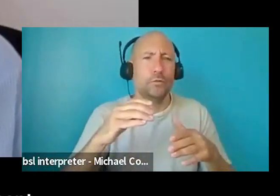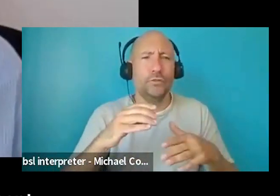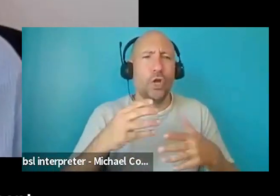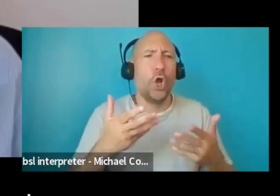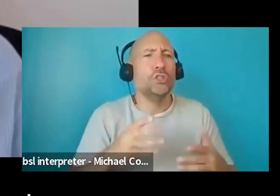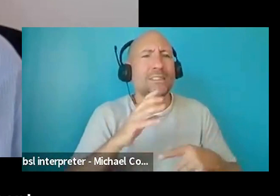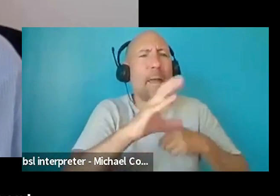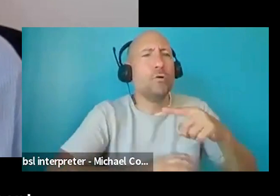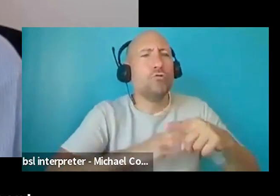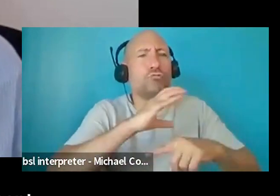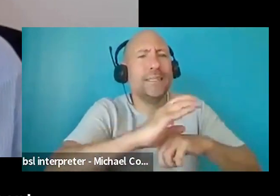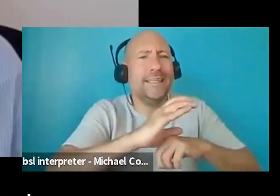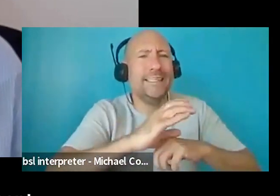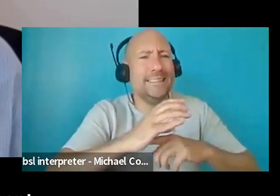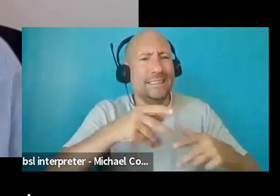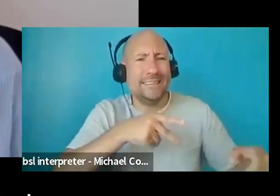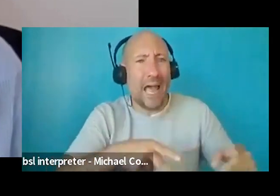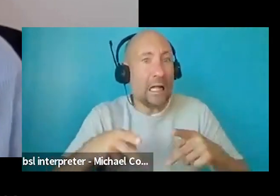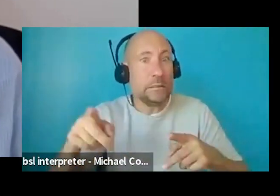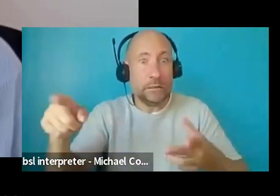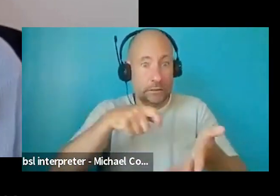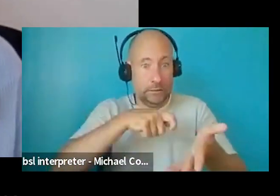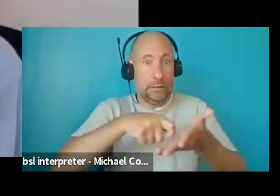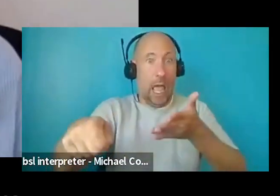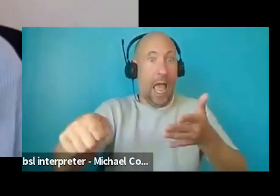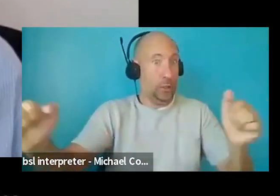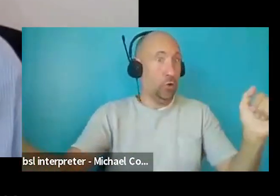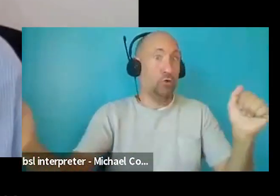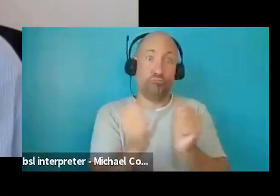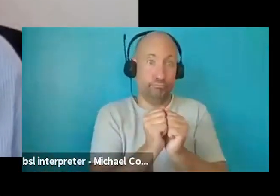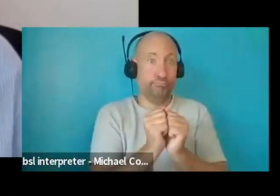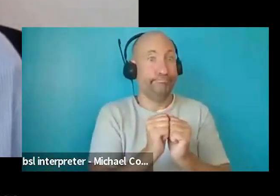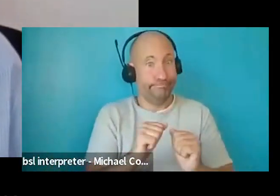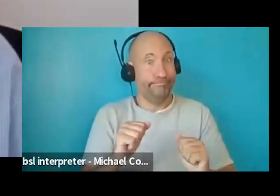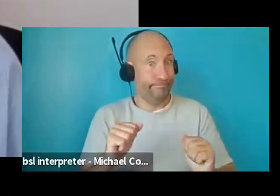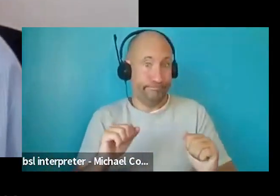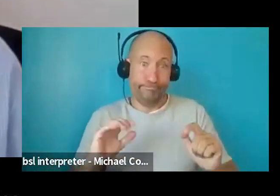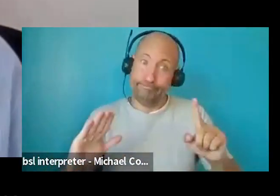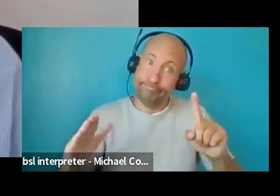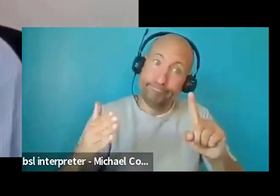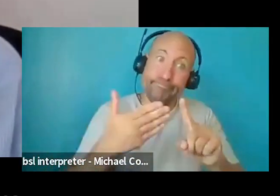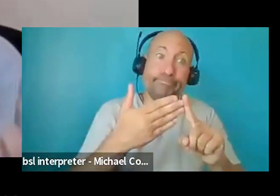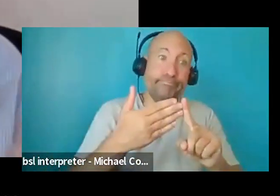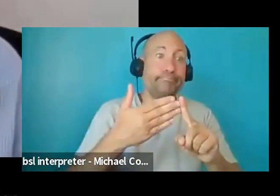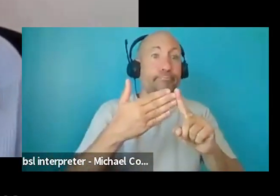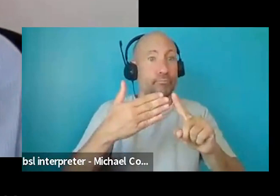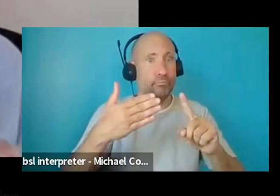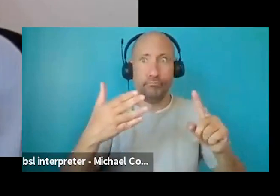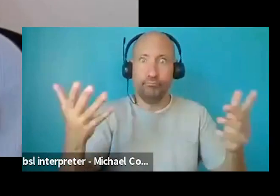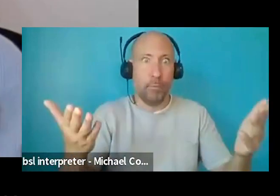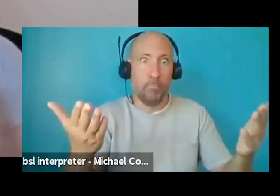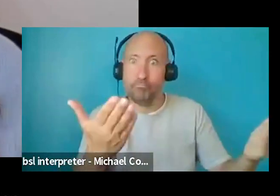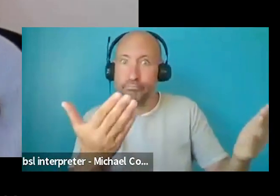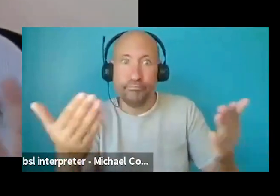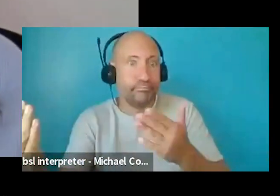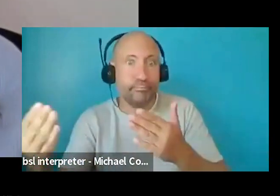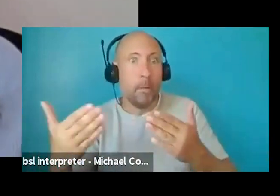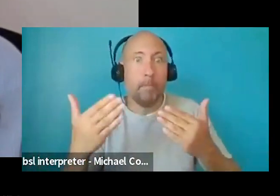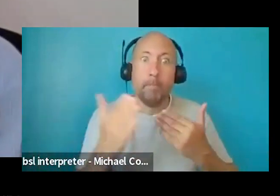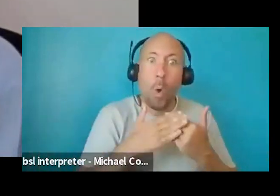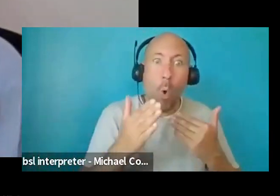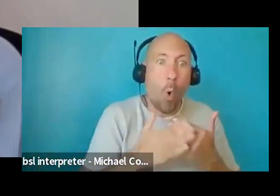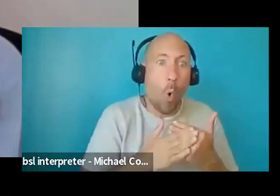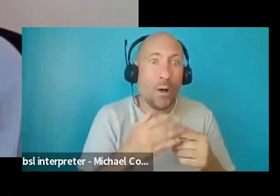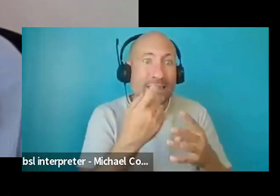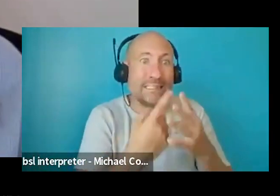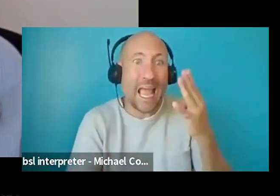signed a protocol, an agreement, which aims at increasing activities in the sector, which